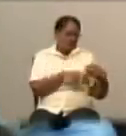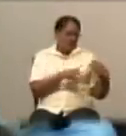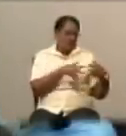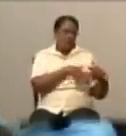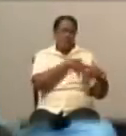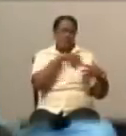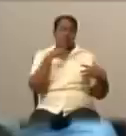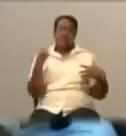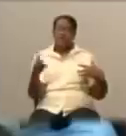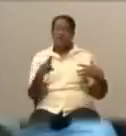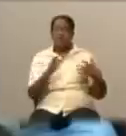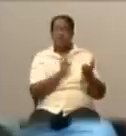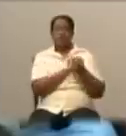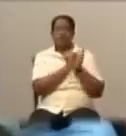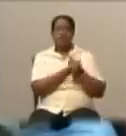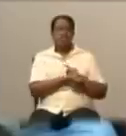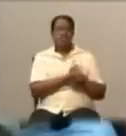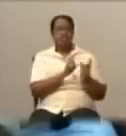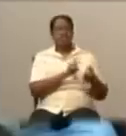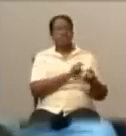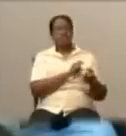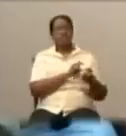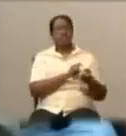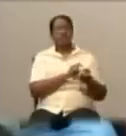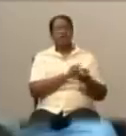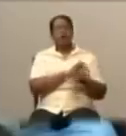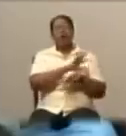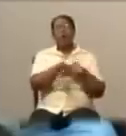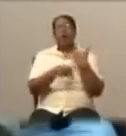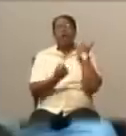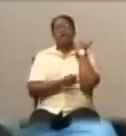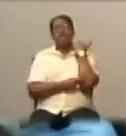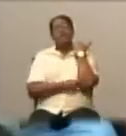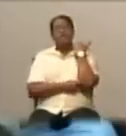remove from our hearts all our excuse.